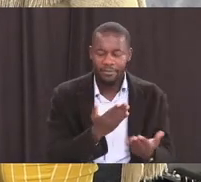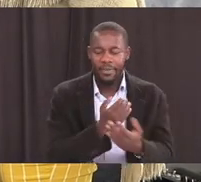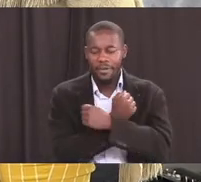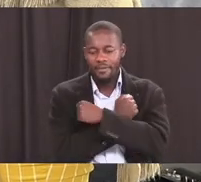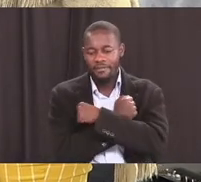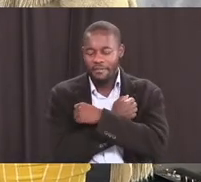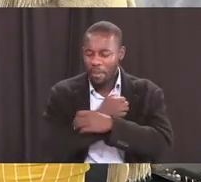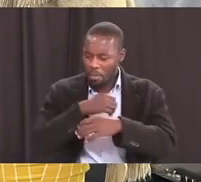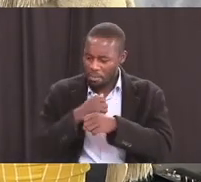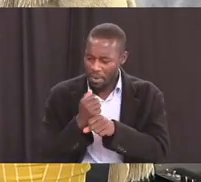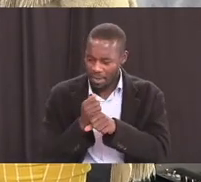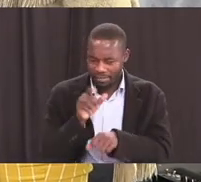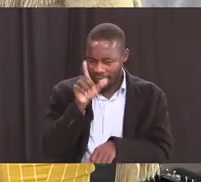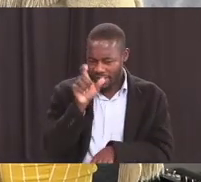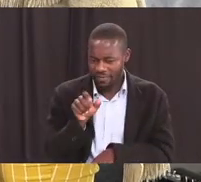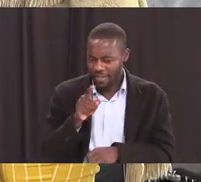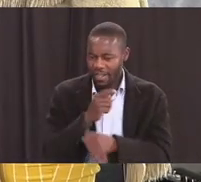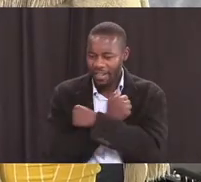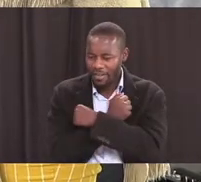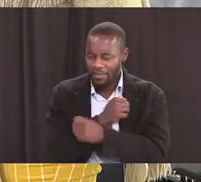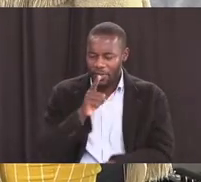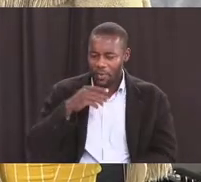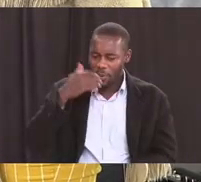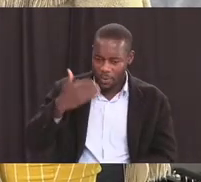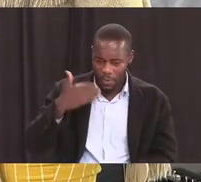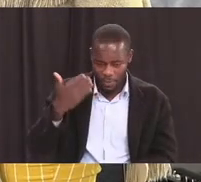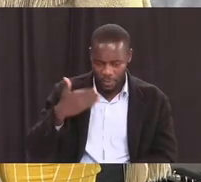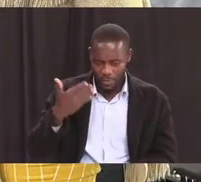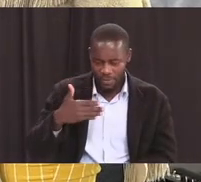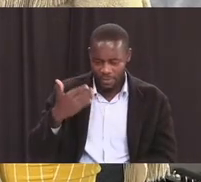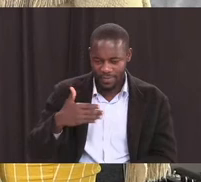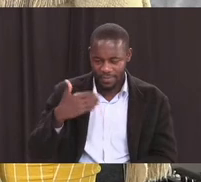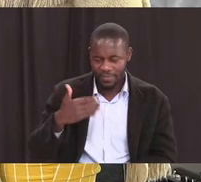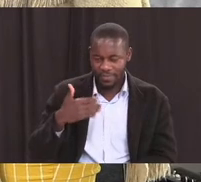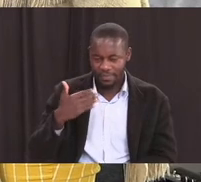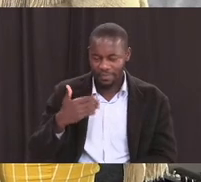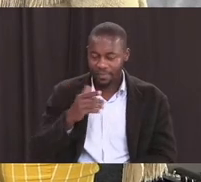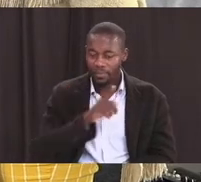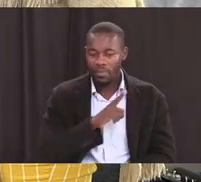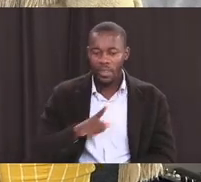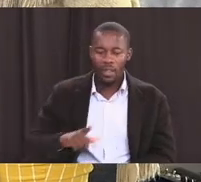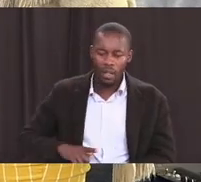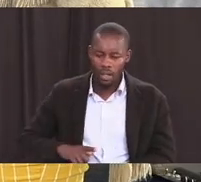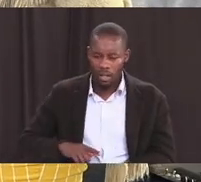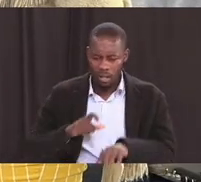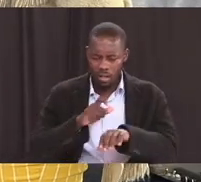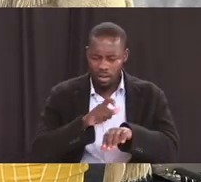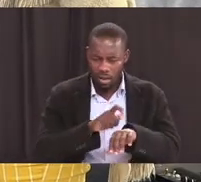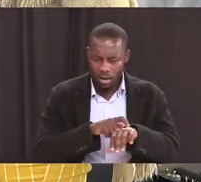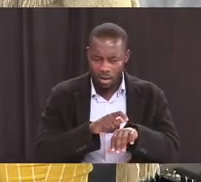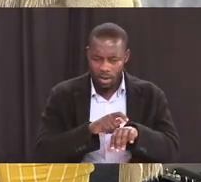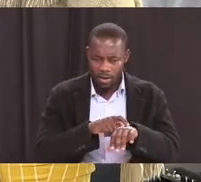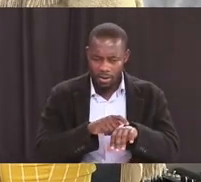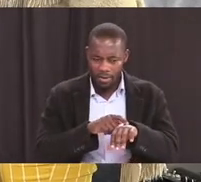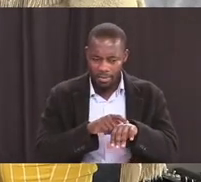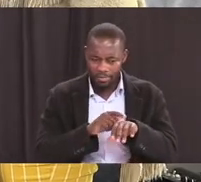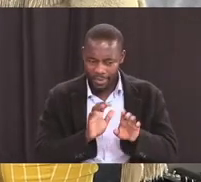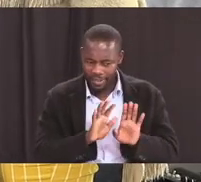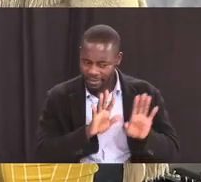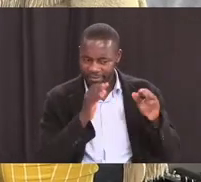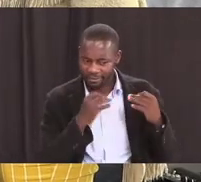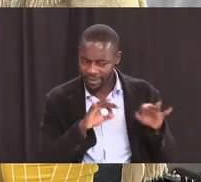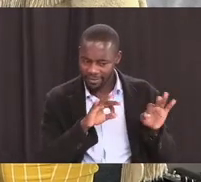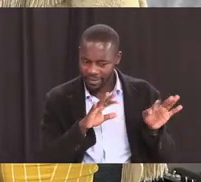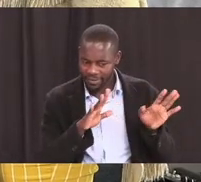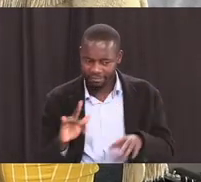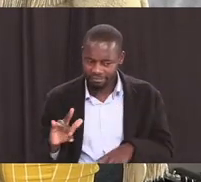who else can I turn to? You alone have the words of life. And Lord, as we send him to school, we ask